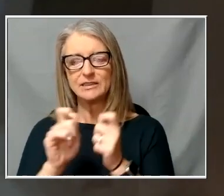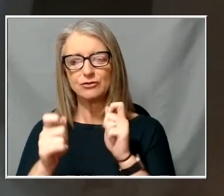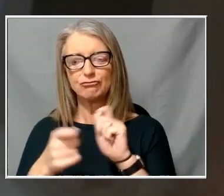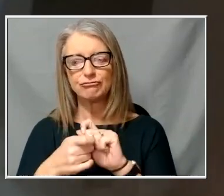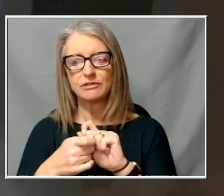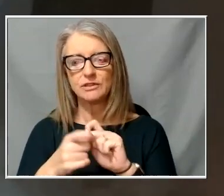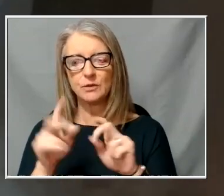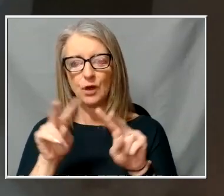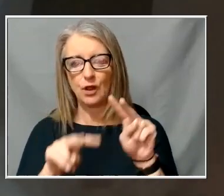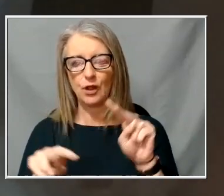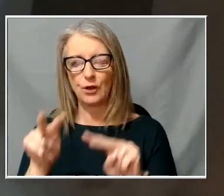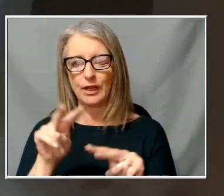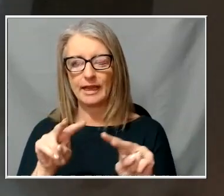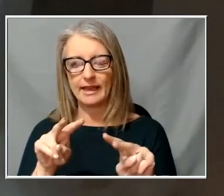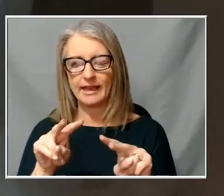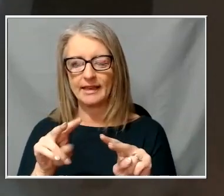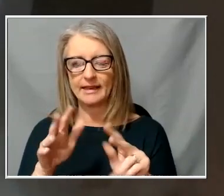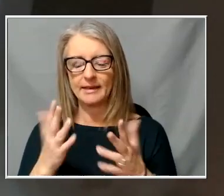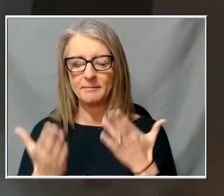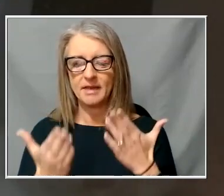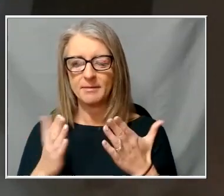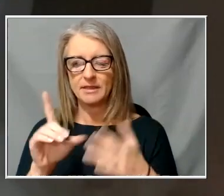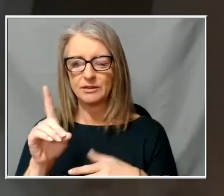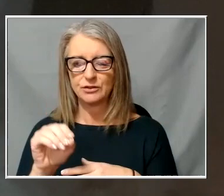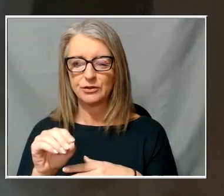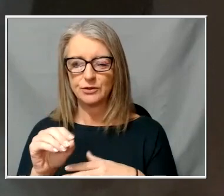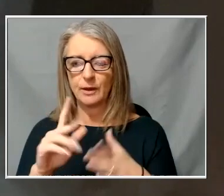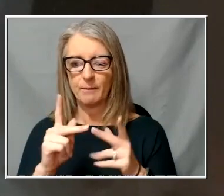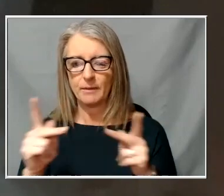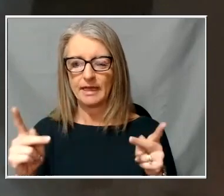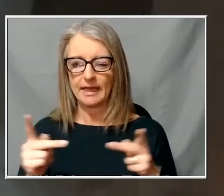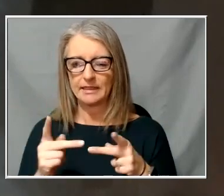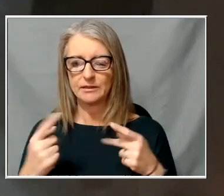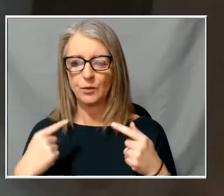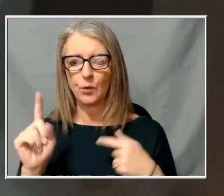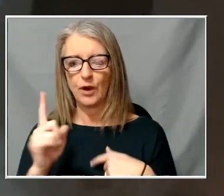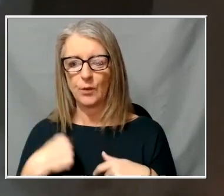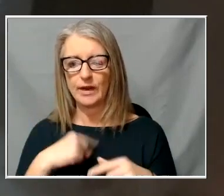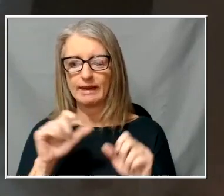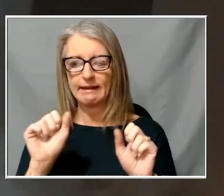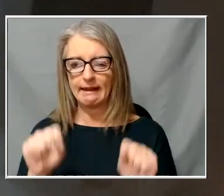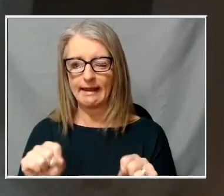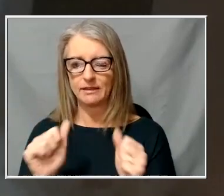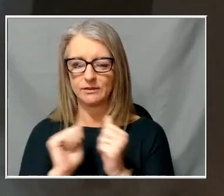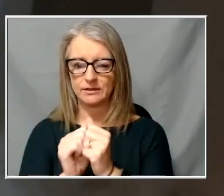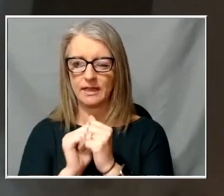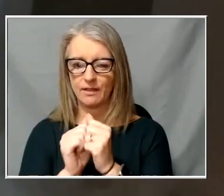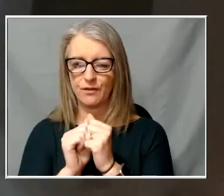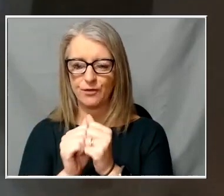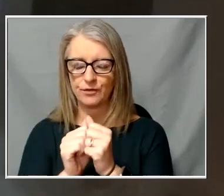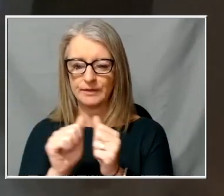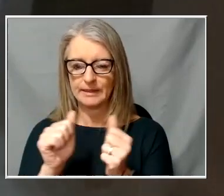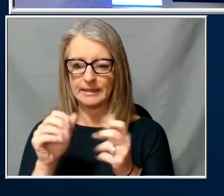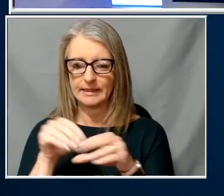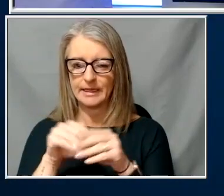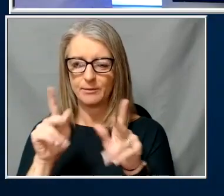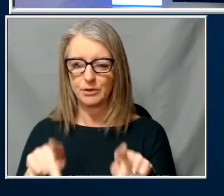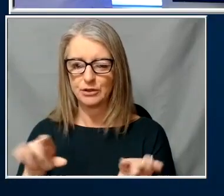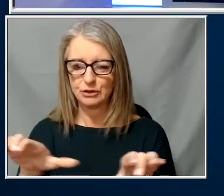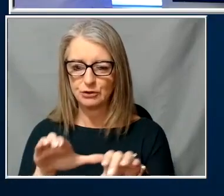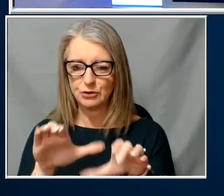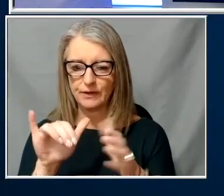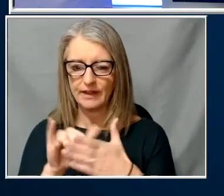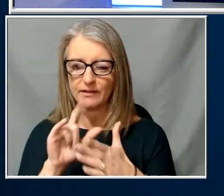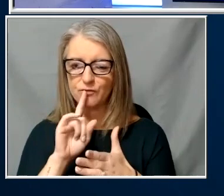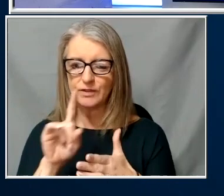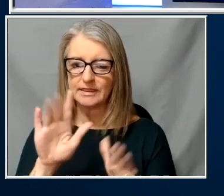believe we're looking into maybe doing a place that we can all get together and do that. That would